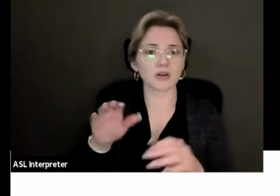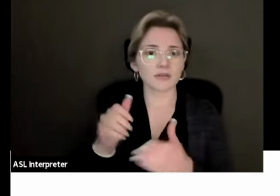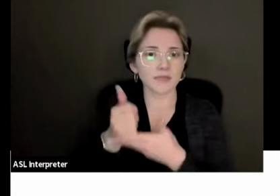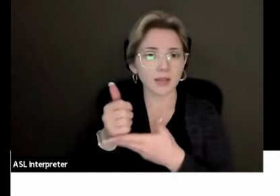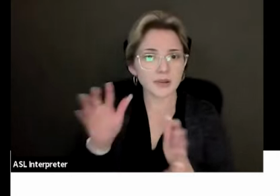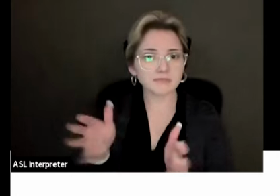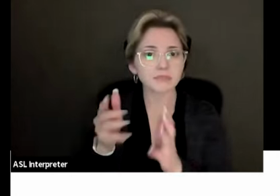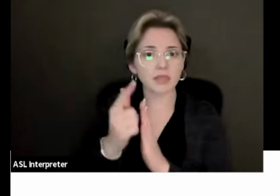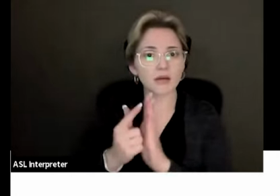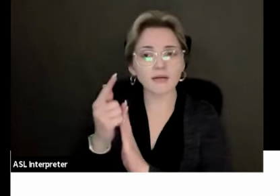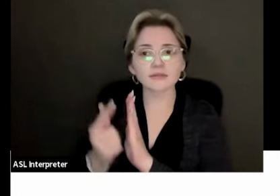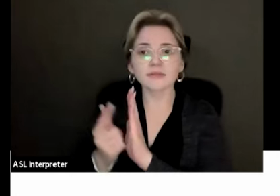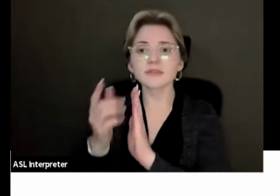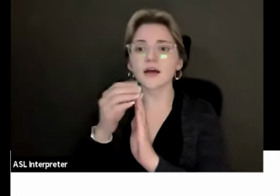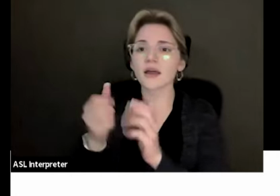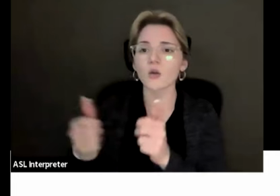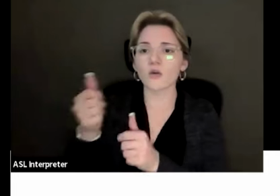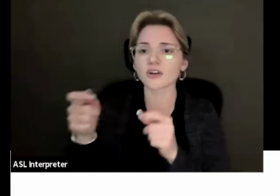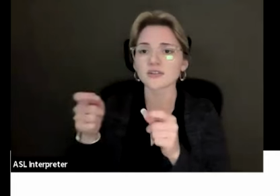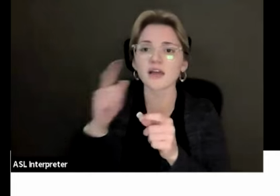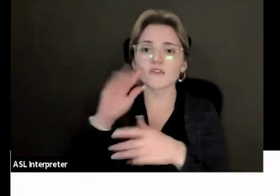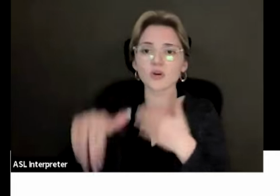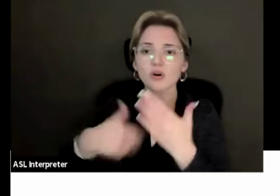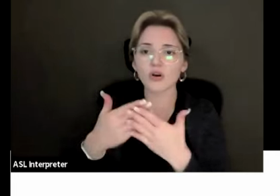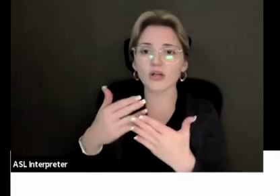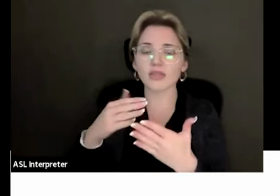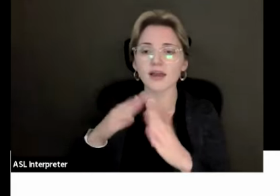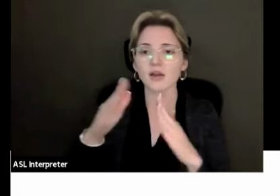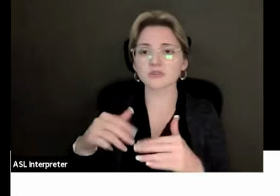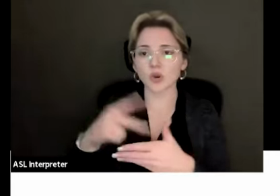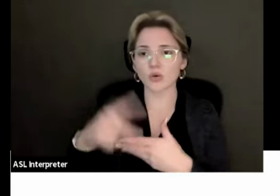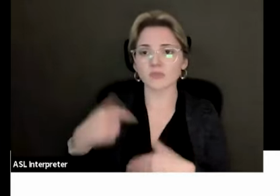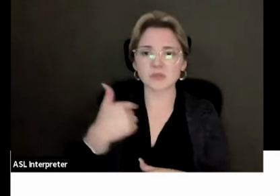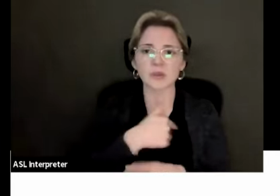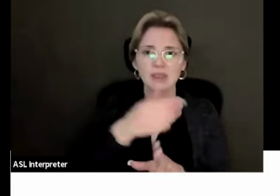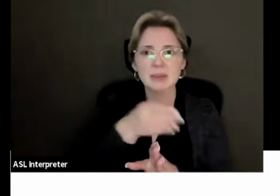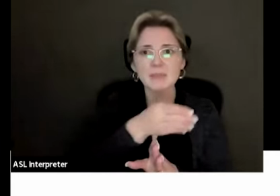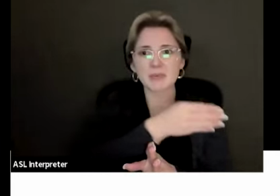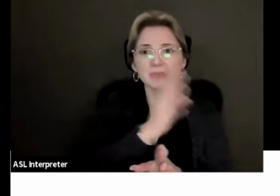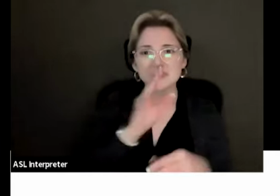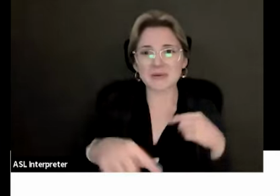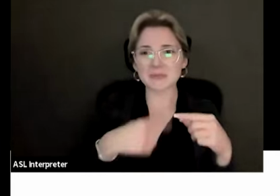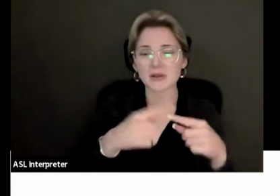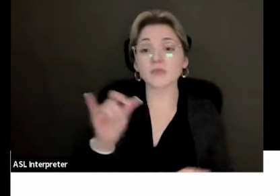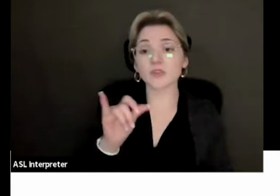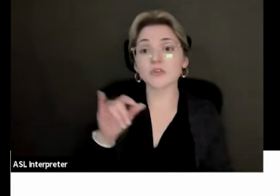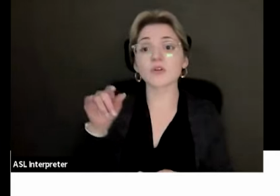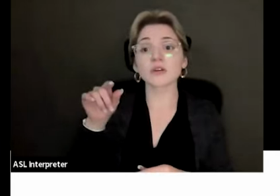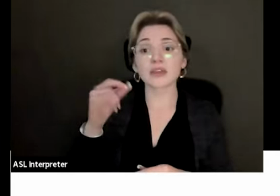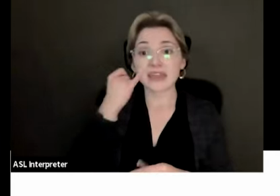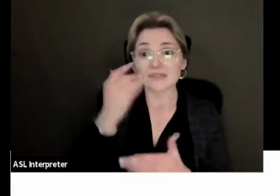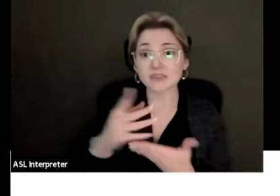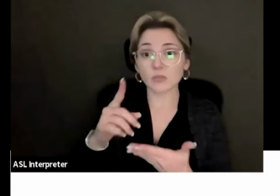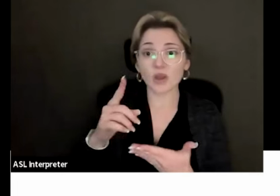oversight for all of these HUD covered housing programs that we talked about. They're also the ones that receive the discrimination and file the